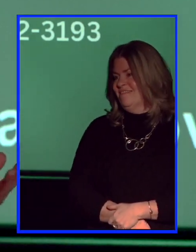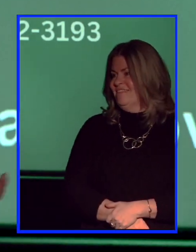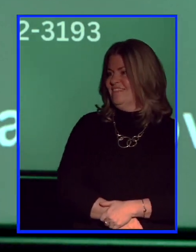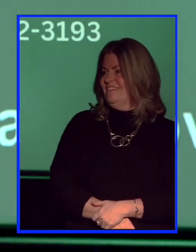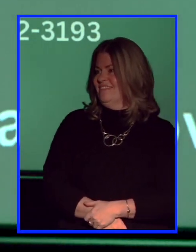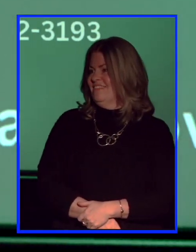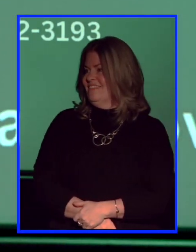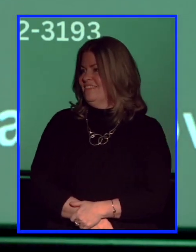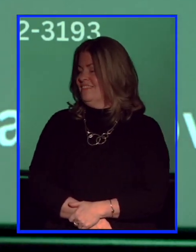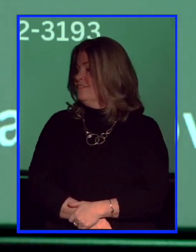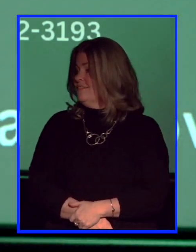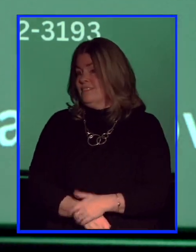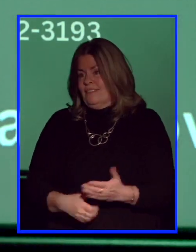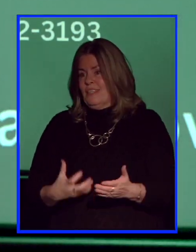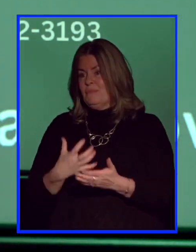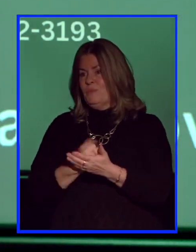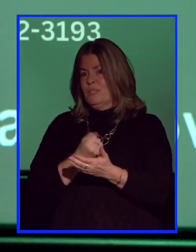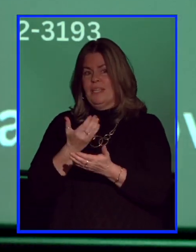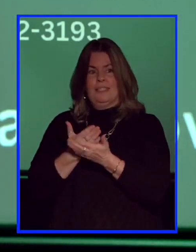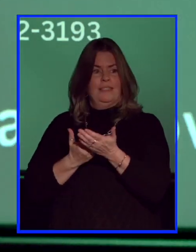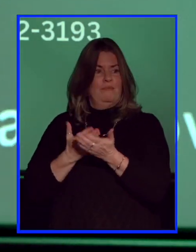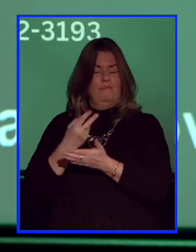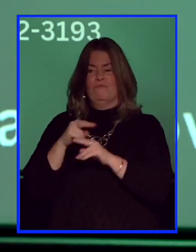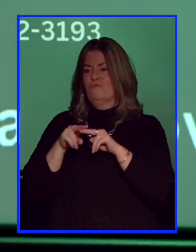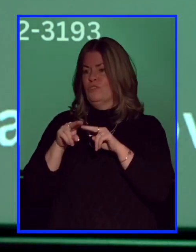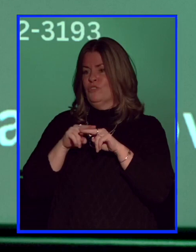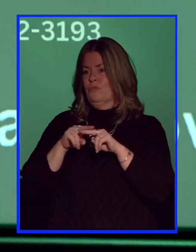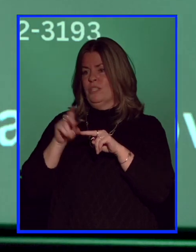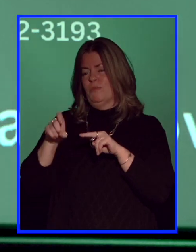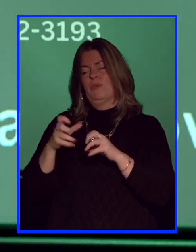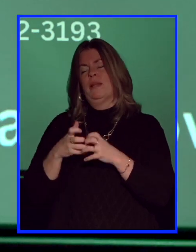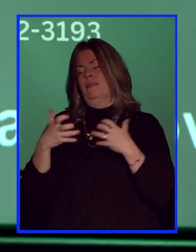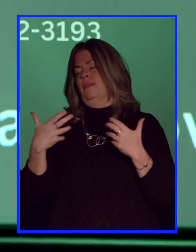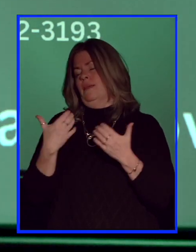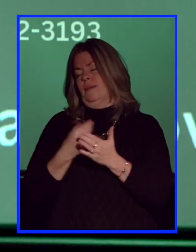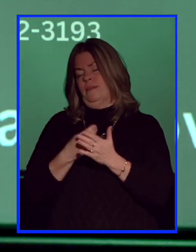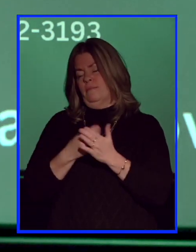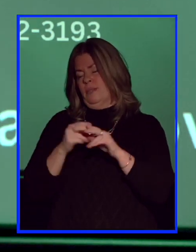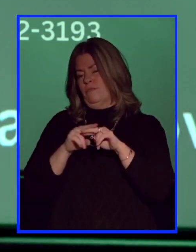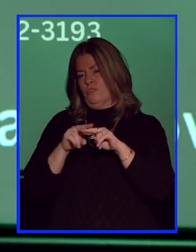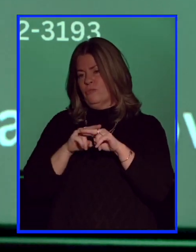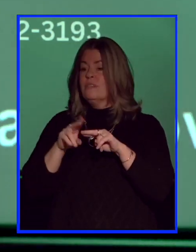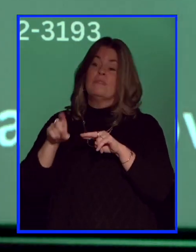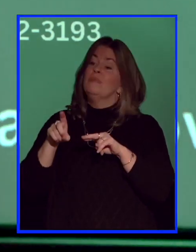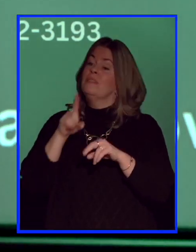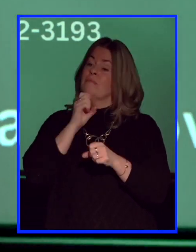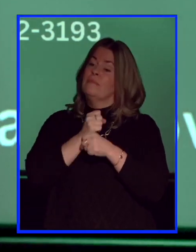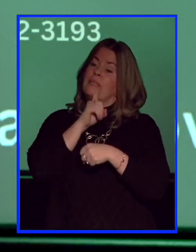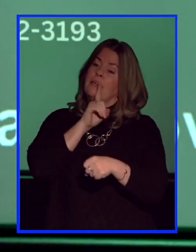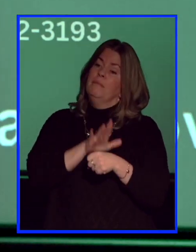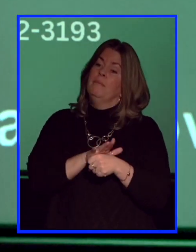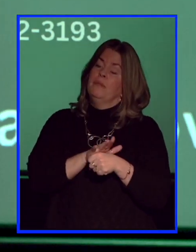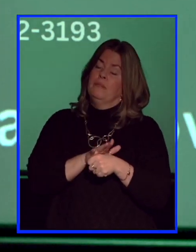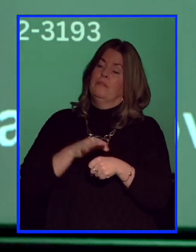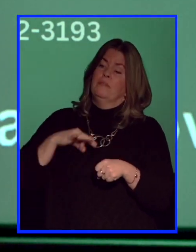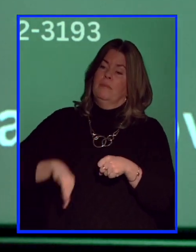No, I mean, we did get some money for trains, but we need a lot of money for trains, and we need to make a commitment to the benefit of that policy. We have a lot